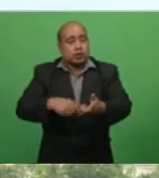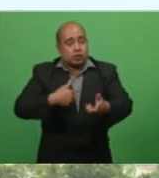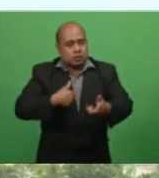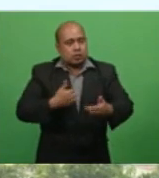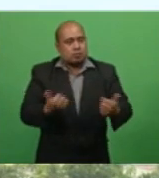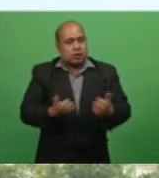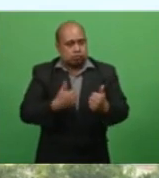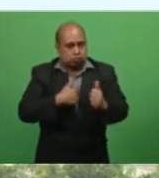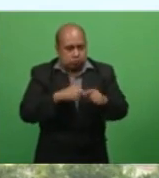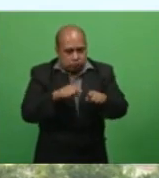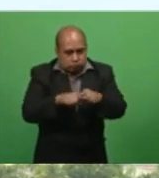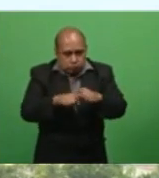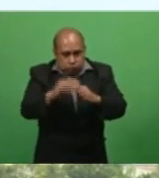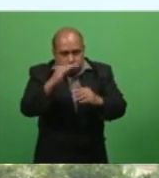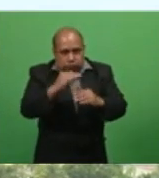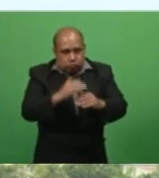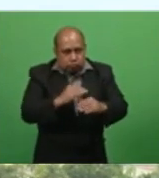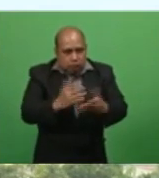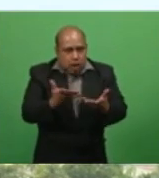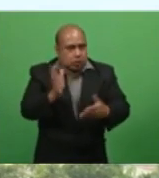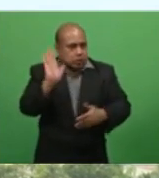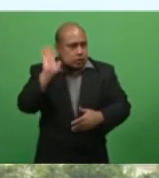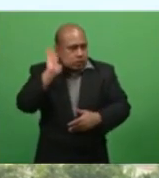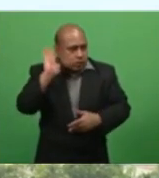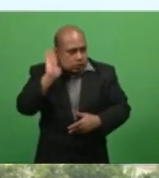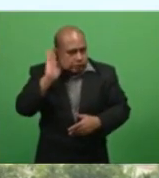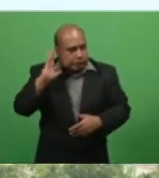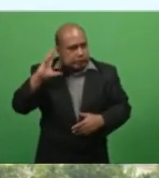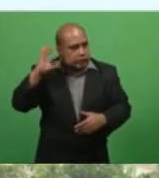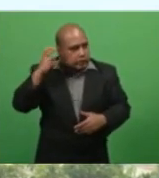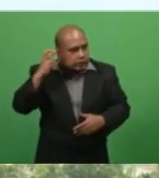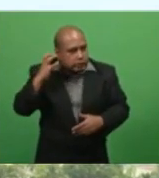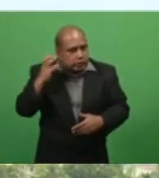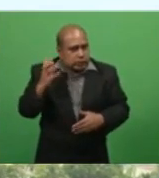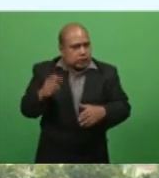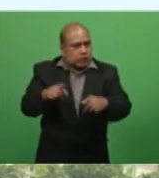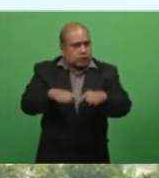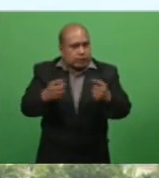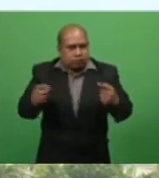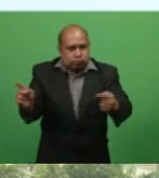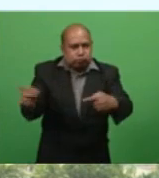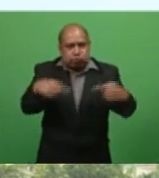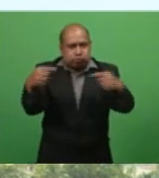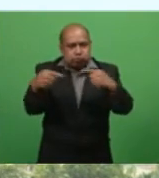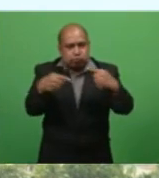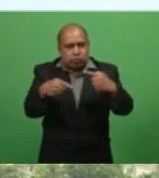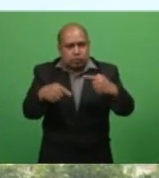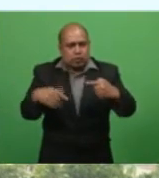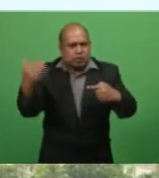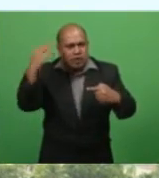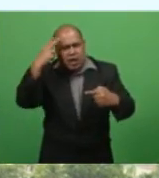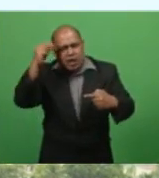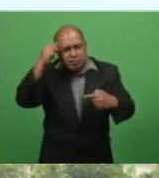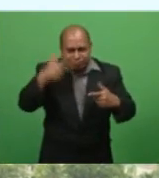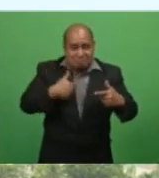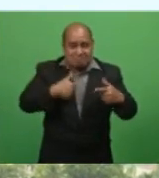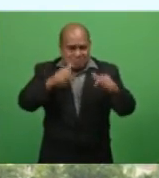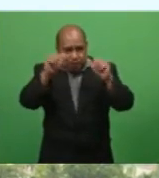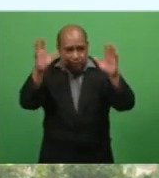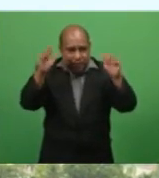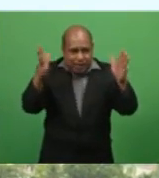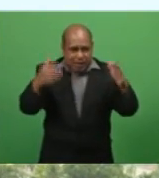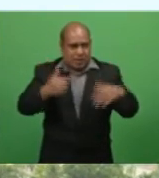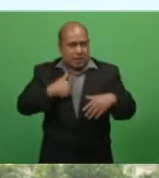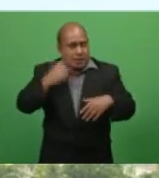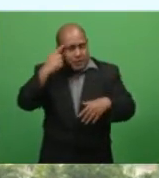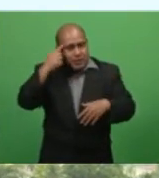the test matches on the radio, and you hear all these big names. And you can only imagine in your mind what